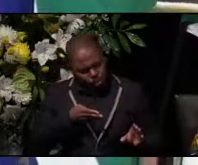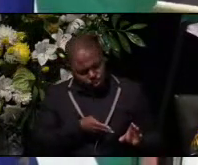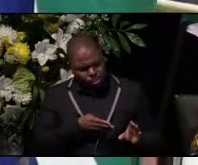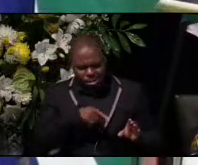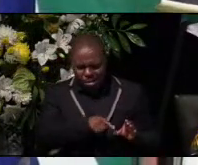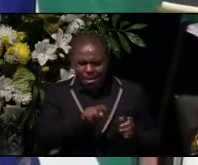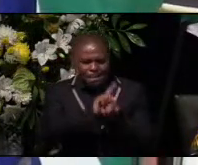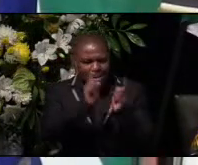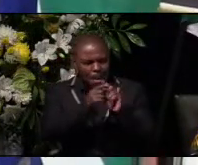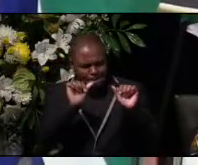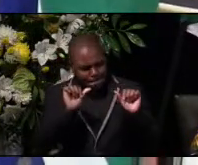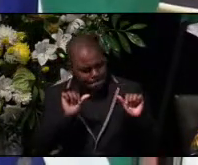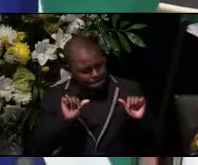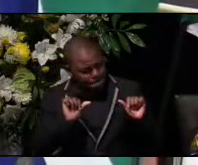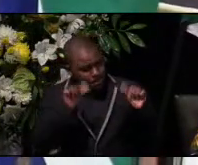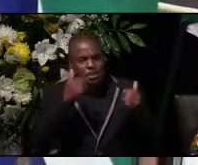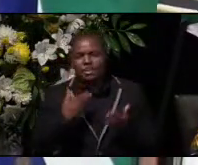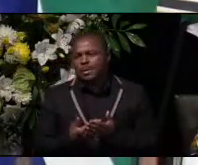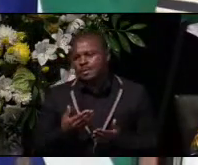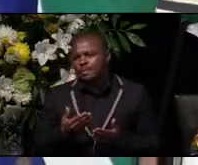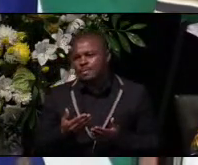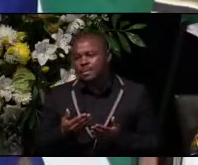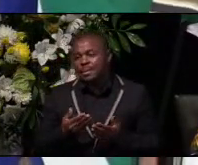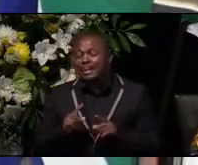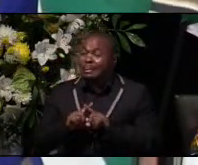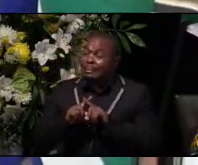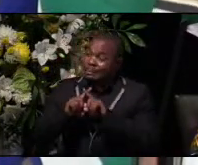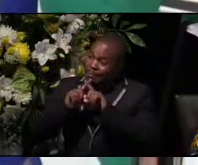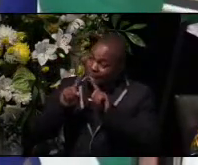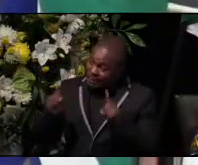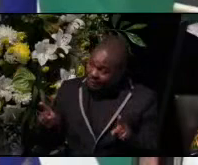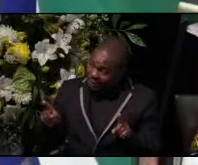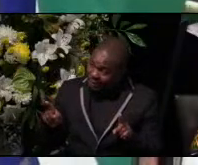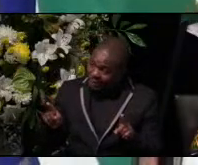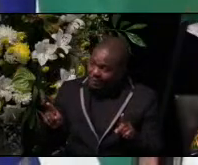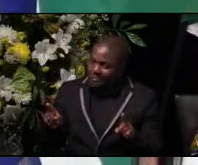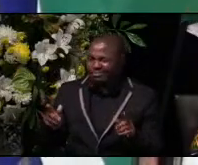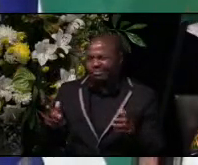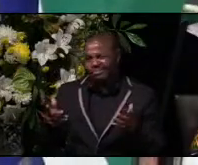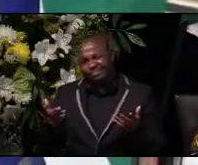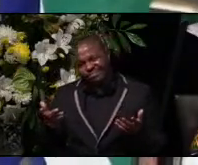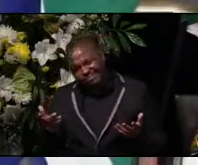great but for some reason